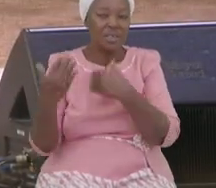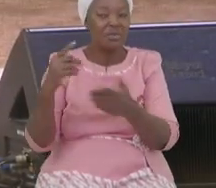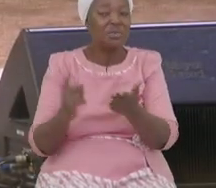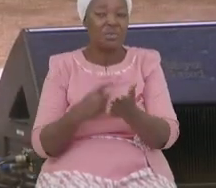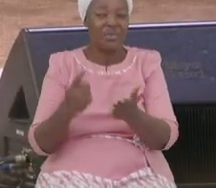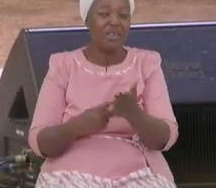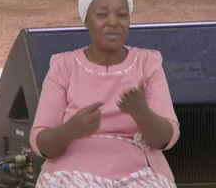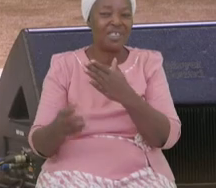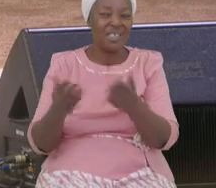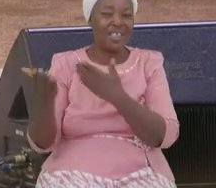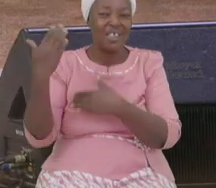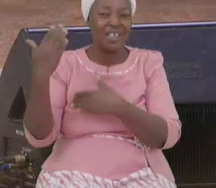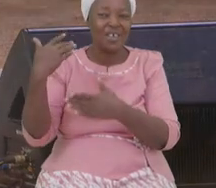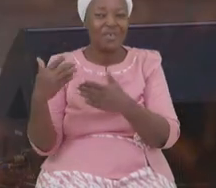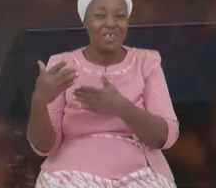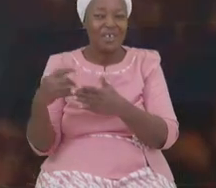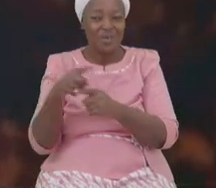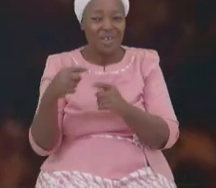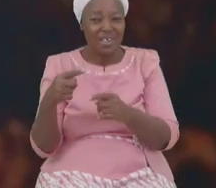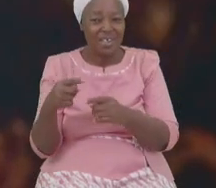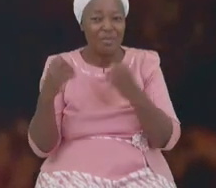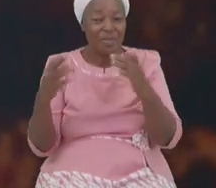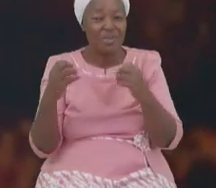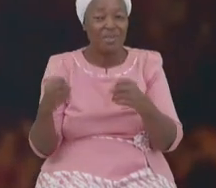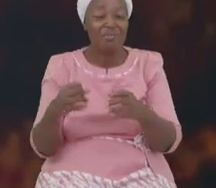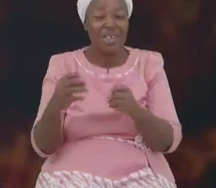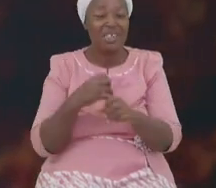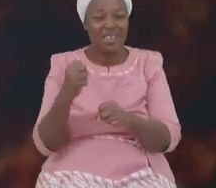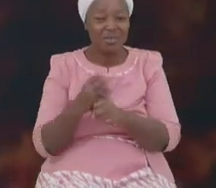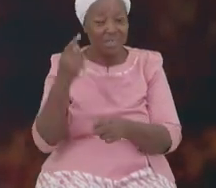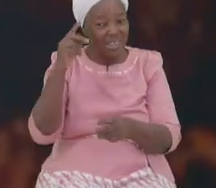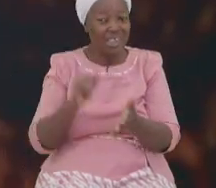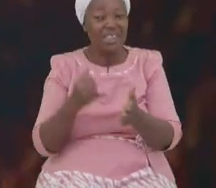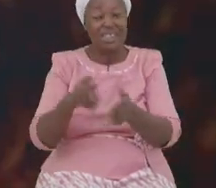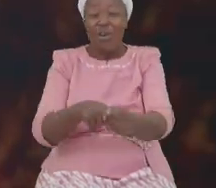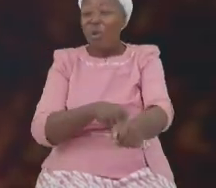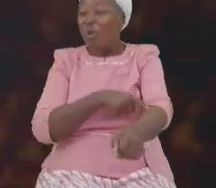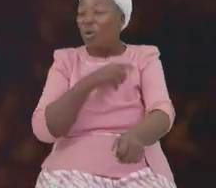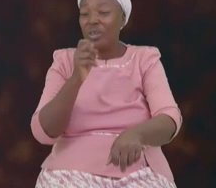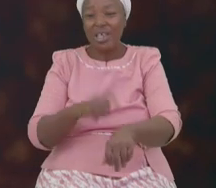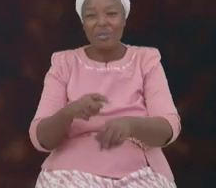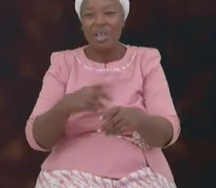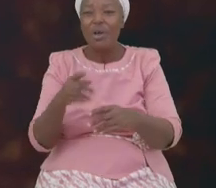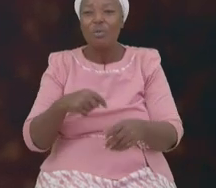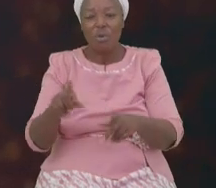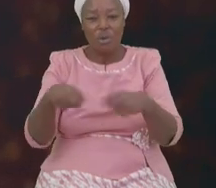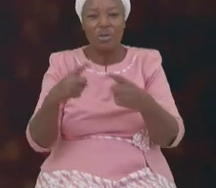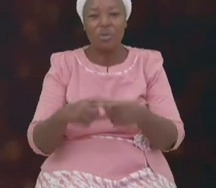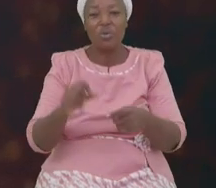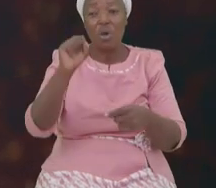some time ago, when I said many years, I think it's long, long ago, we went to South